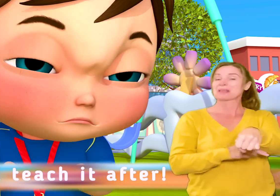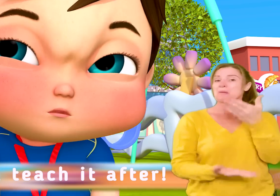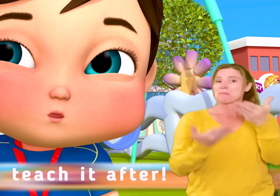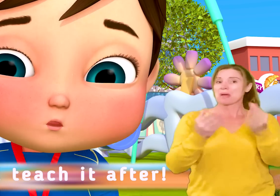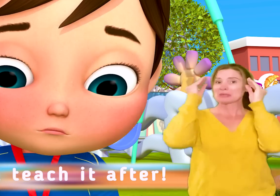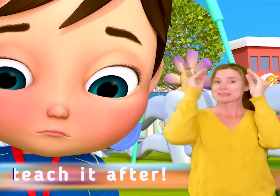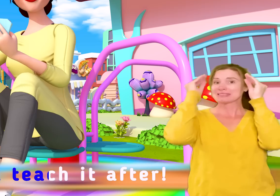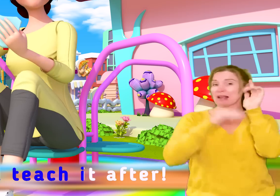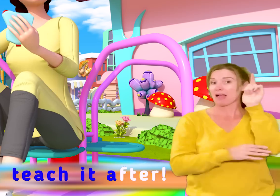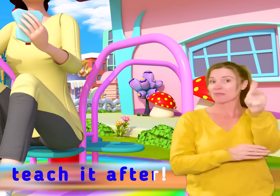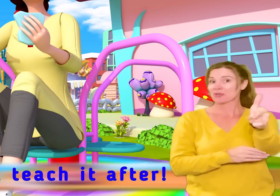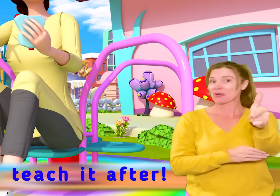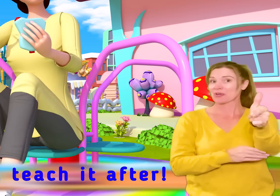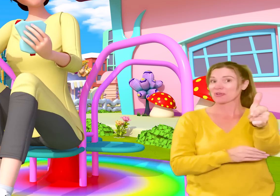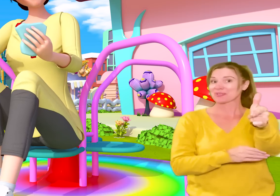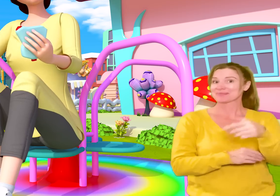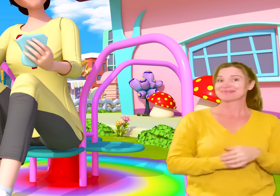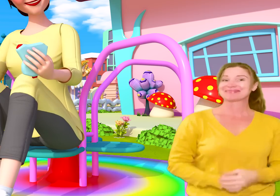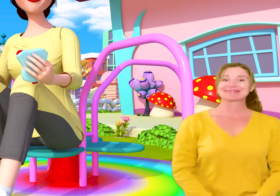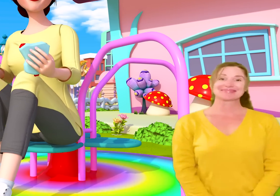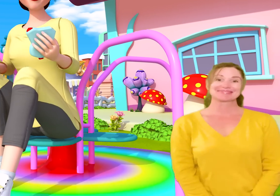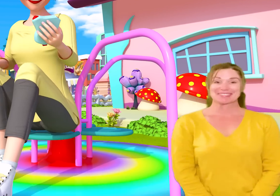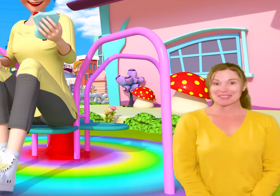it and maybe we'll teach it